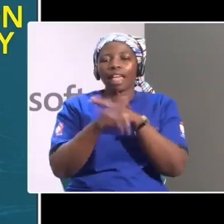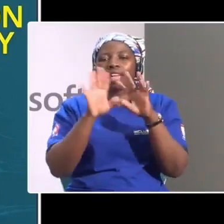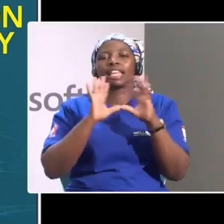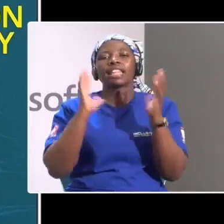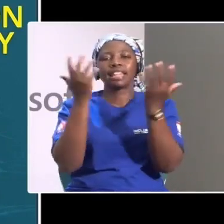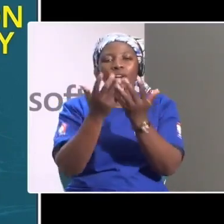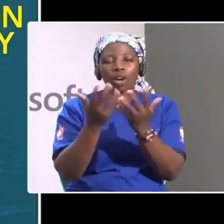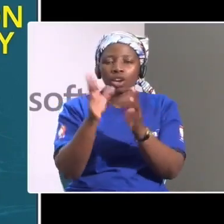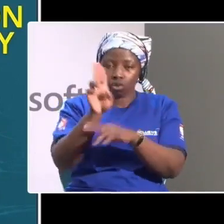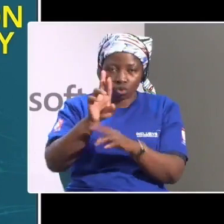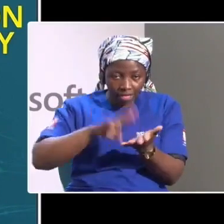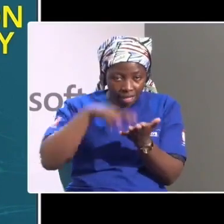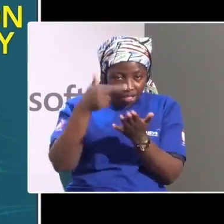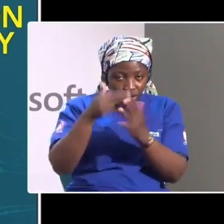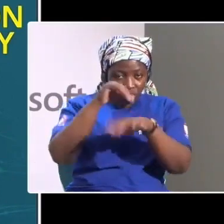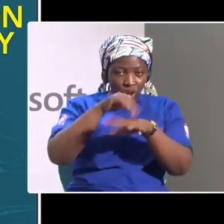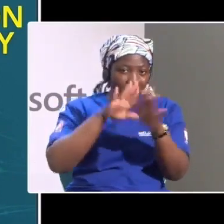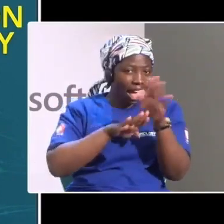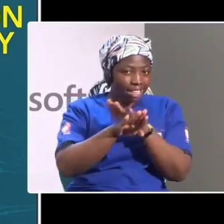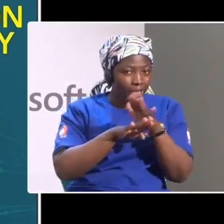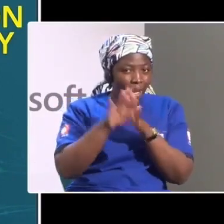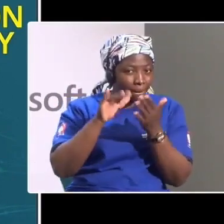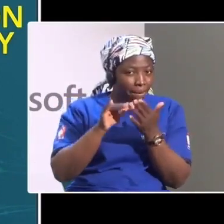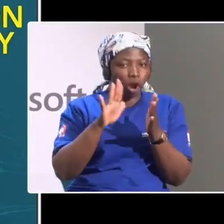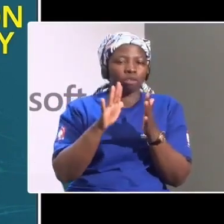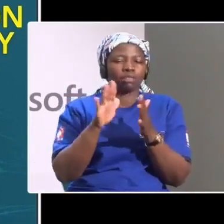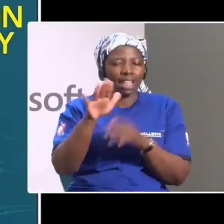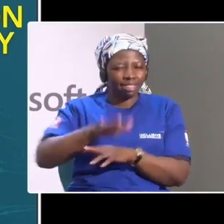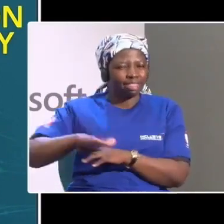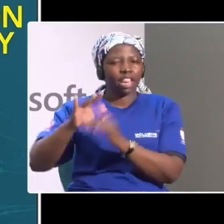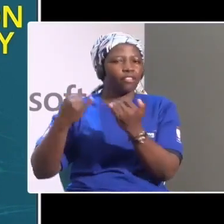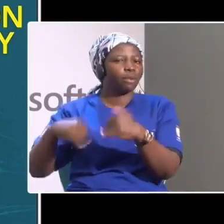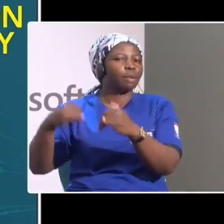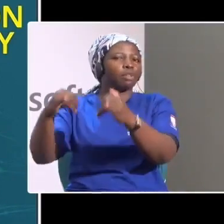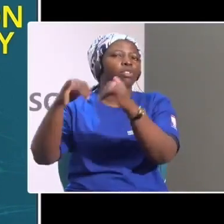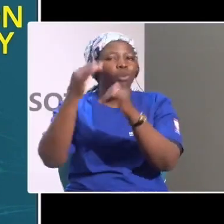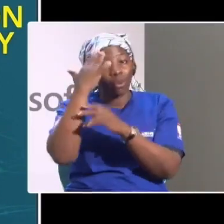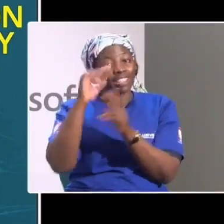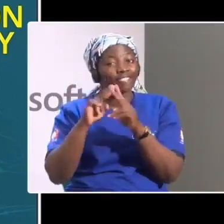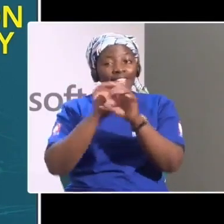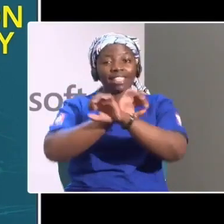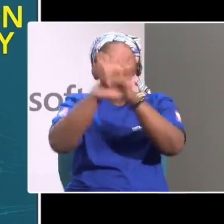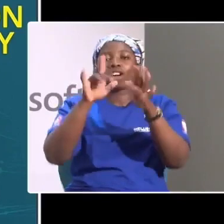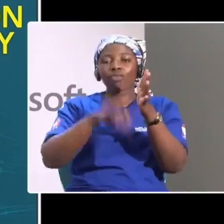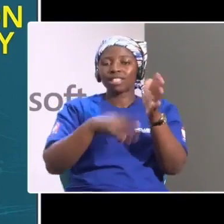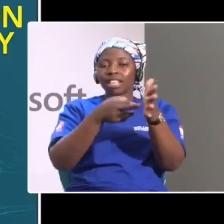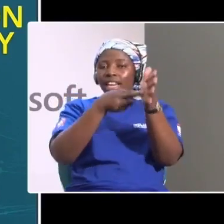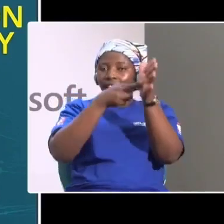the resources on accessibility more for implementation, as it is clear what